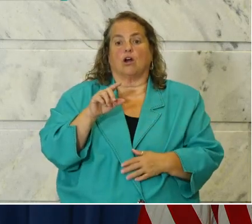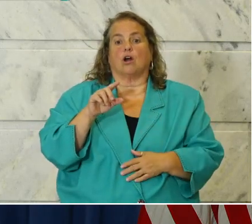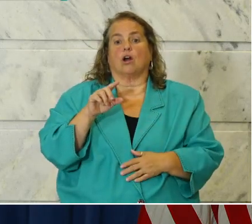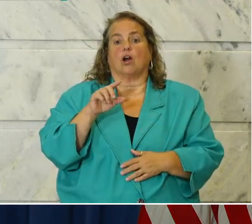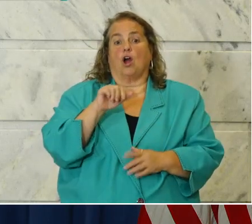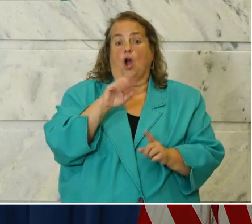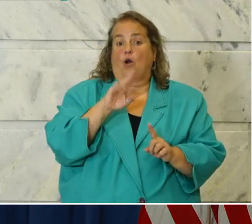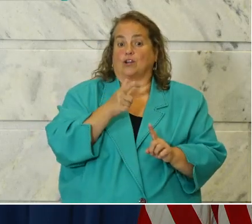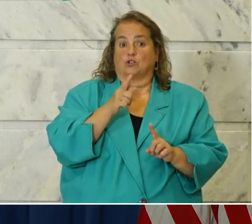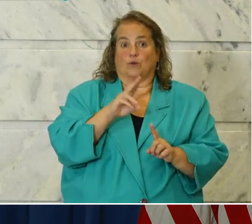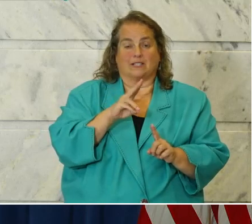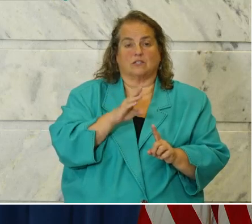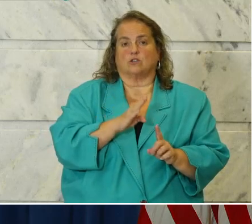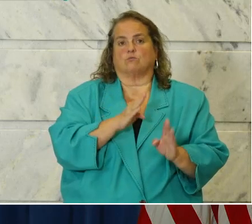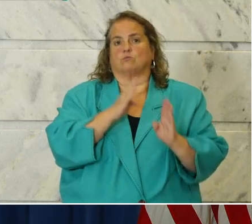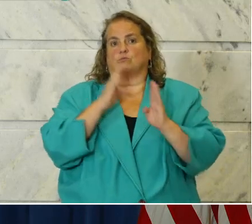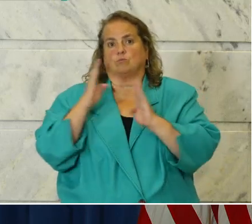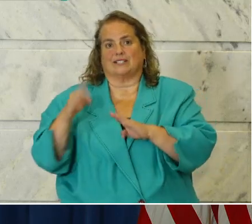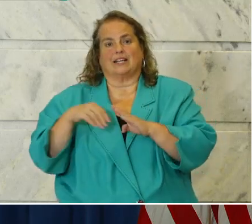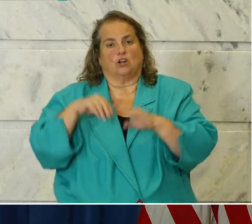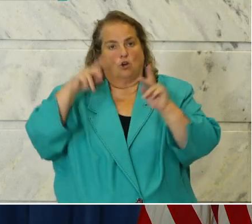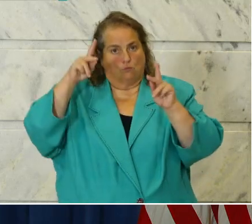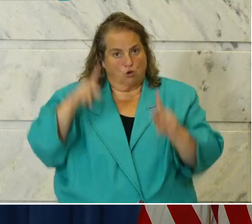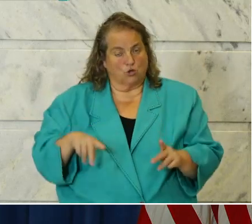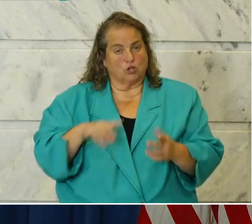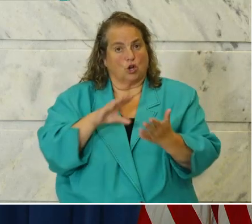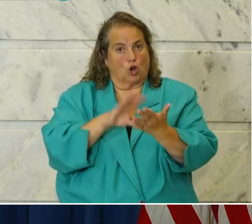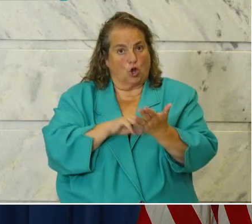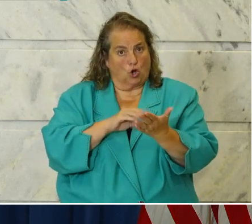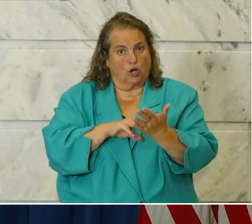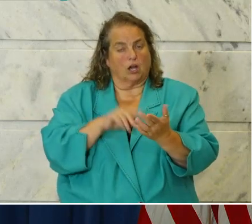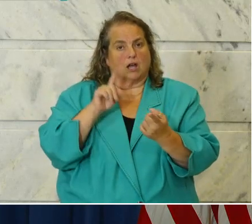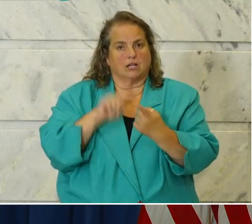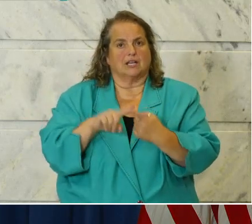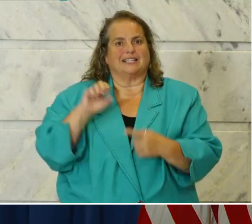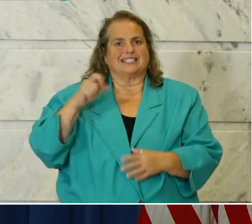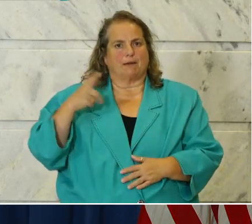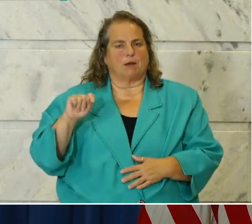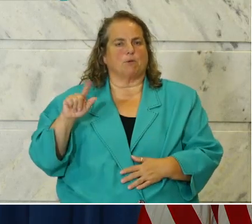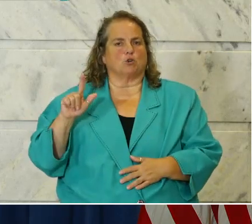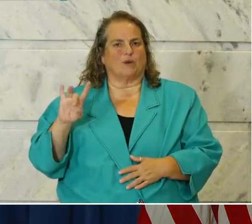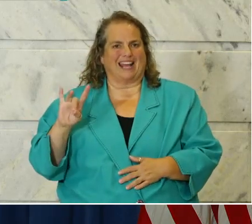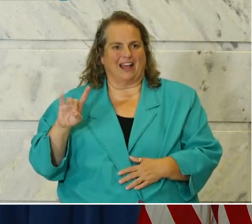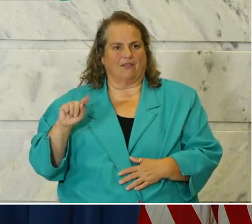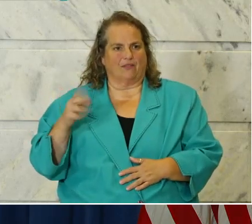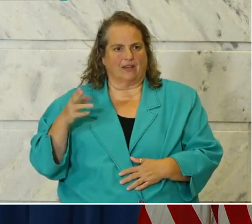recommendation today is to push back in-person learning until that September 28th date.